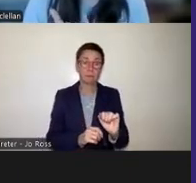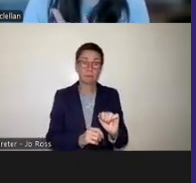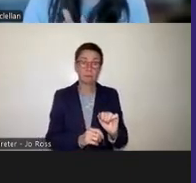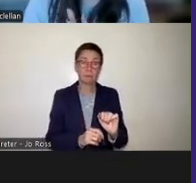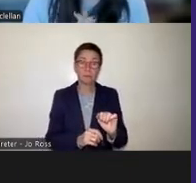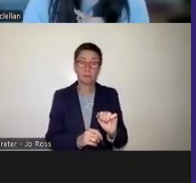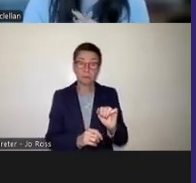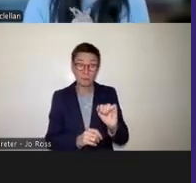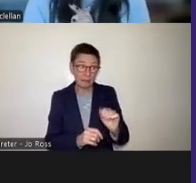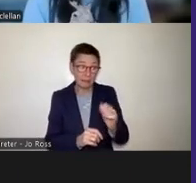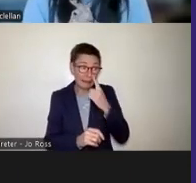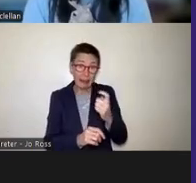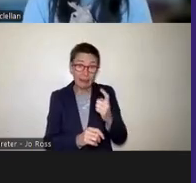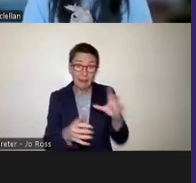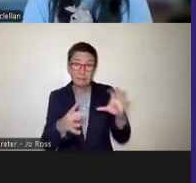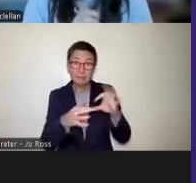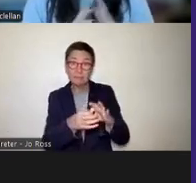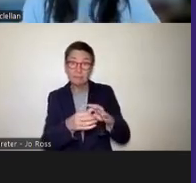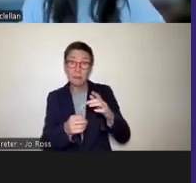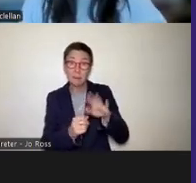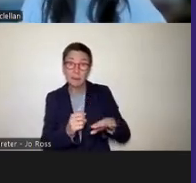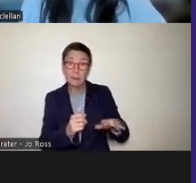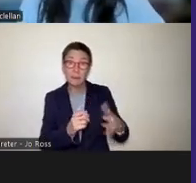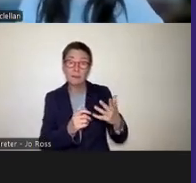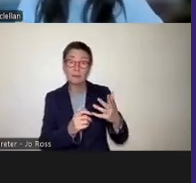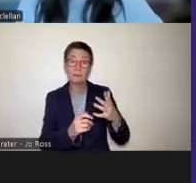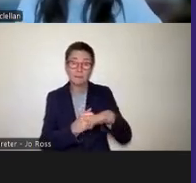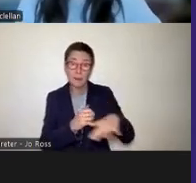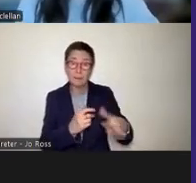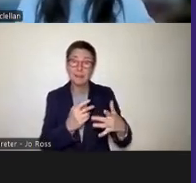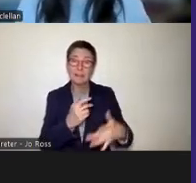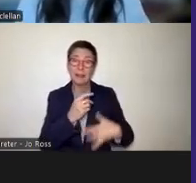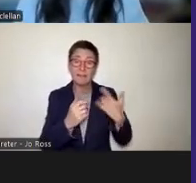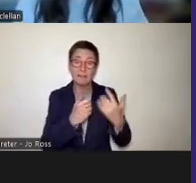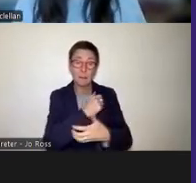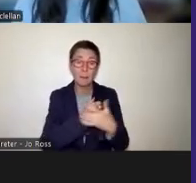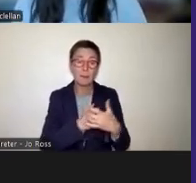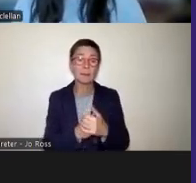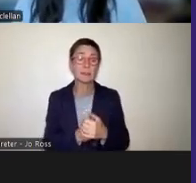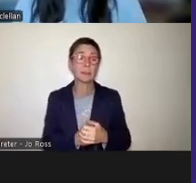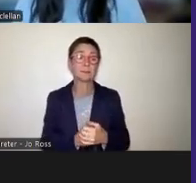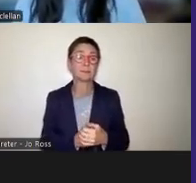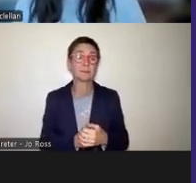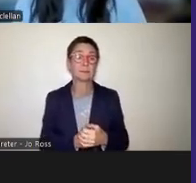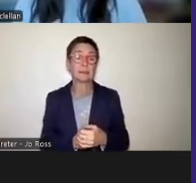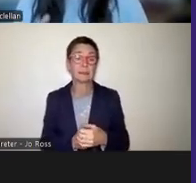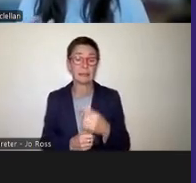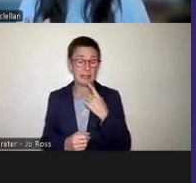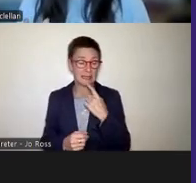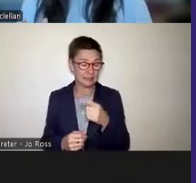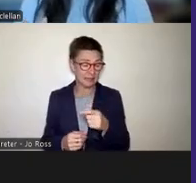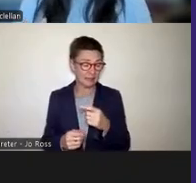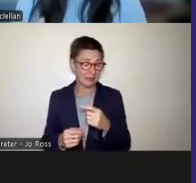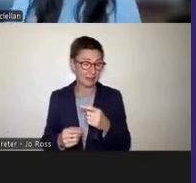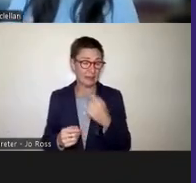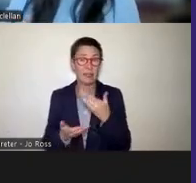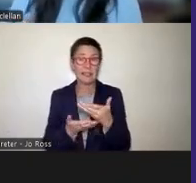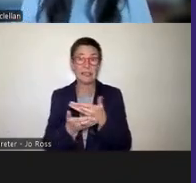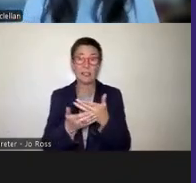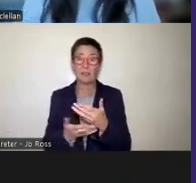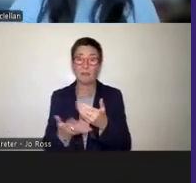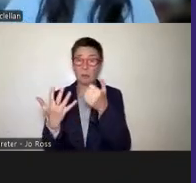of already shared a little bit? And I'll say, can we do this for 6 minutes, 5, 6 minutes?